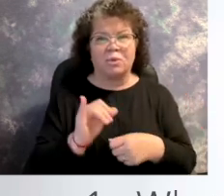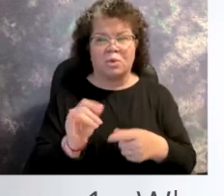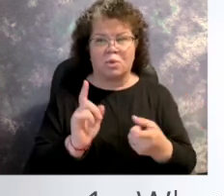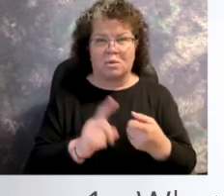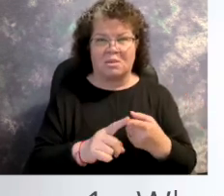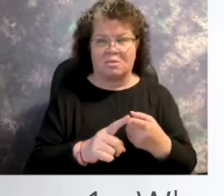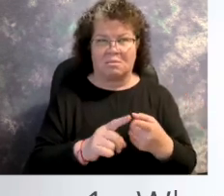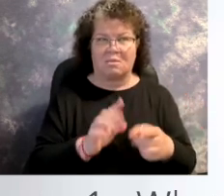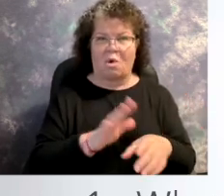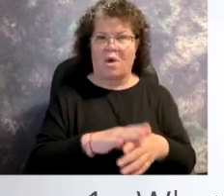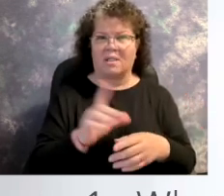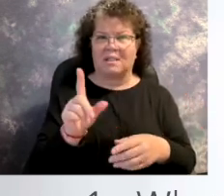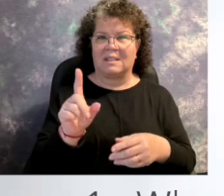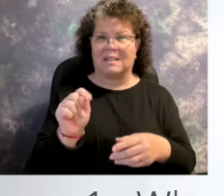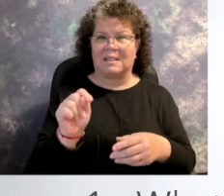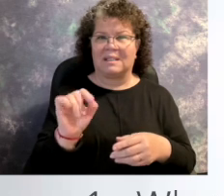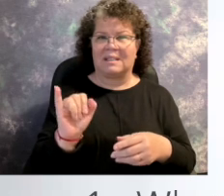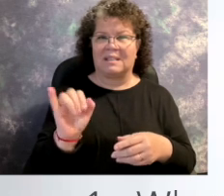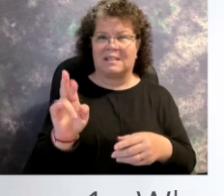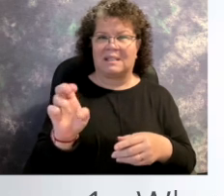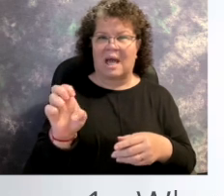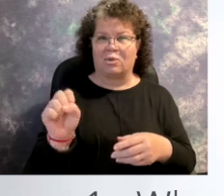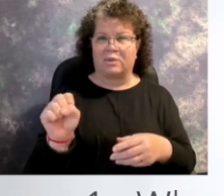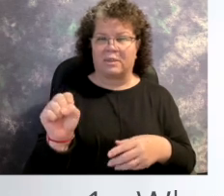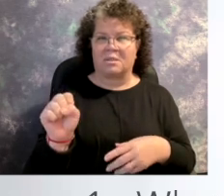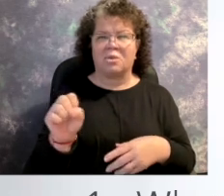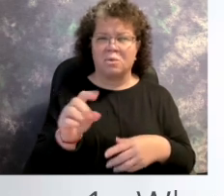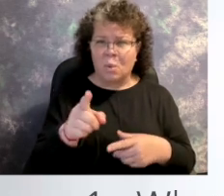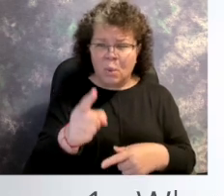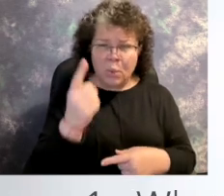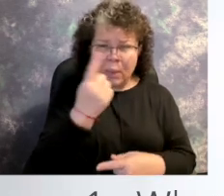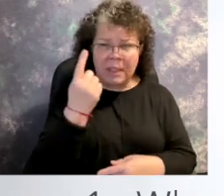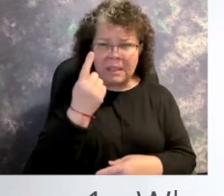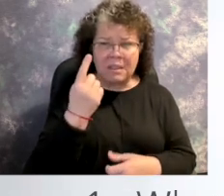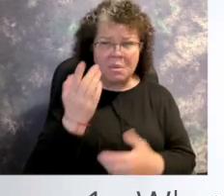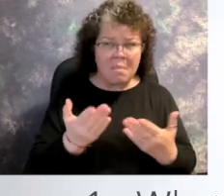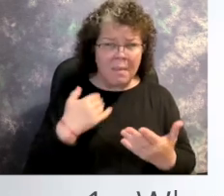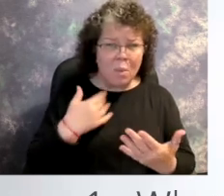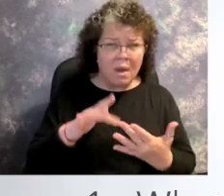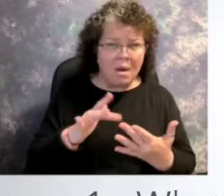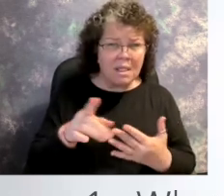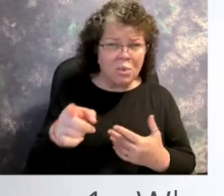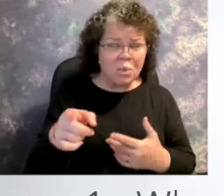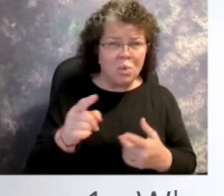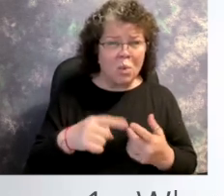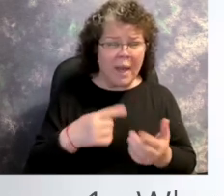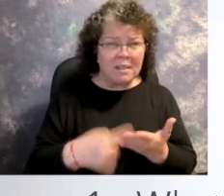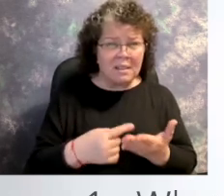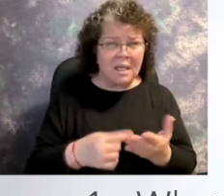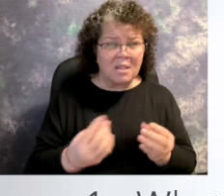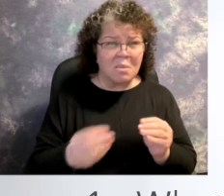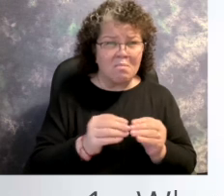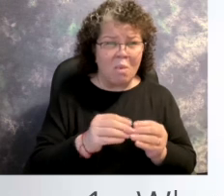tires. So Right. if you're considering maybe we can contact with you and discuss it in